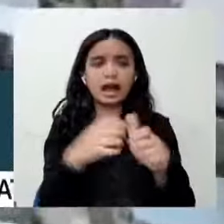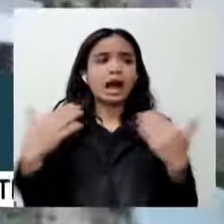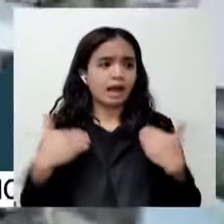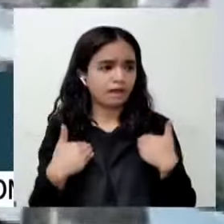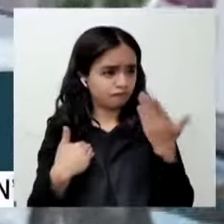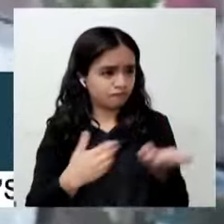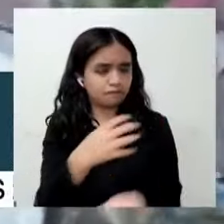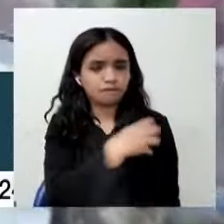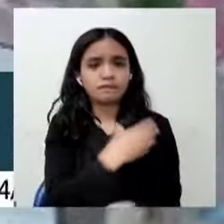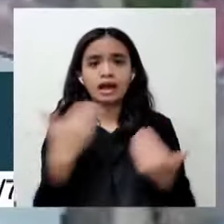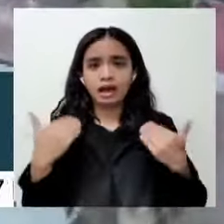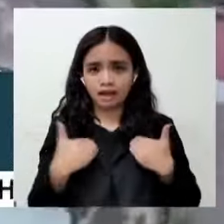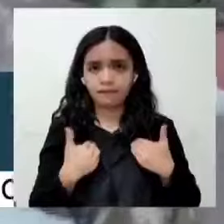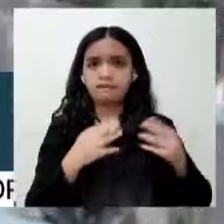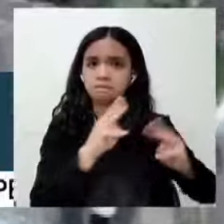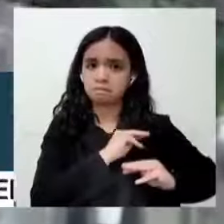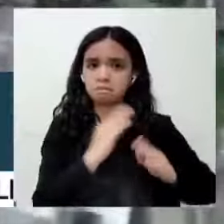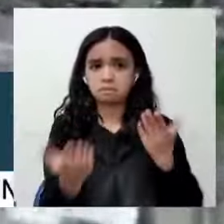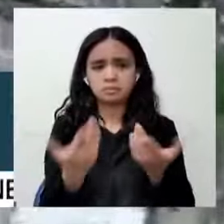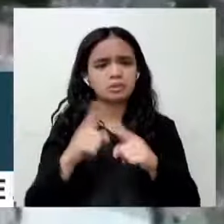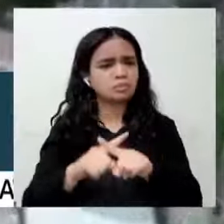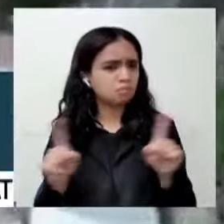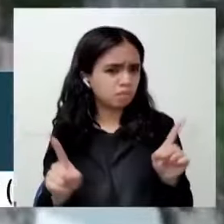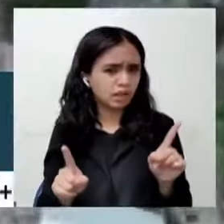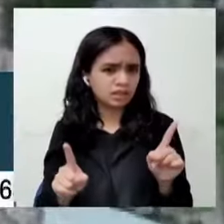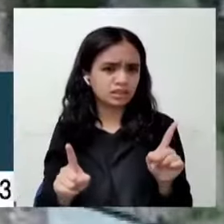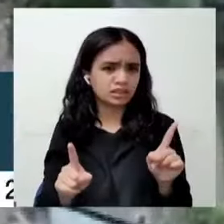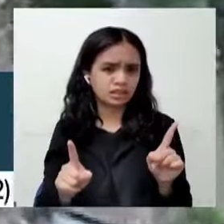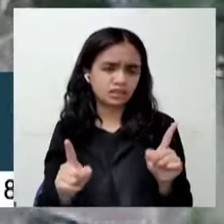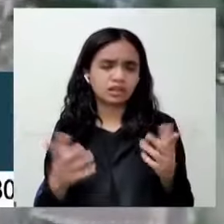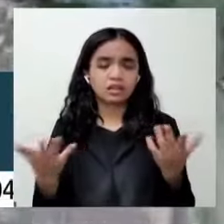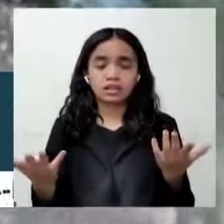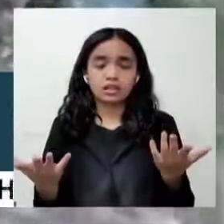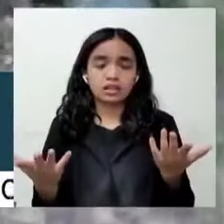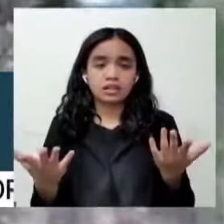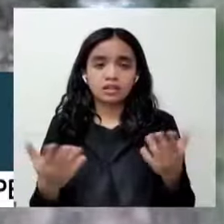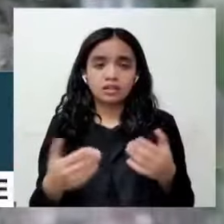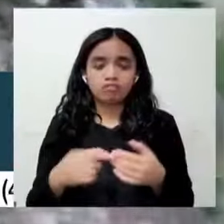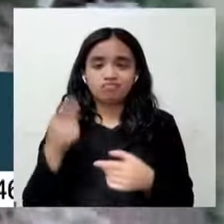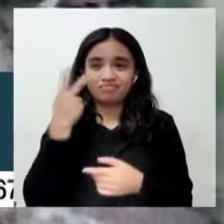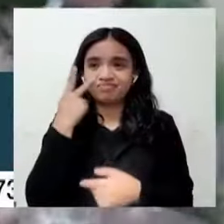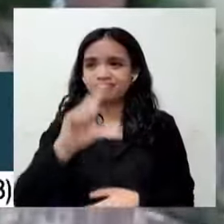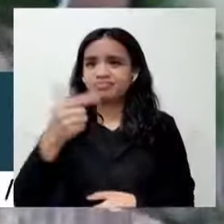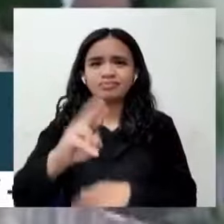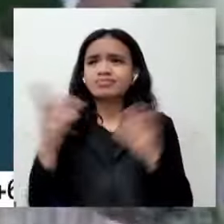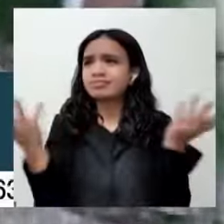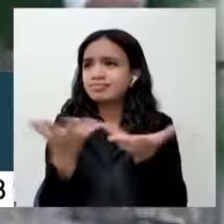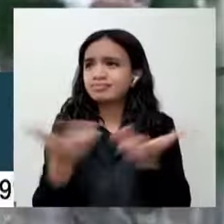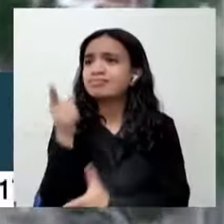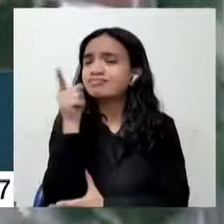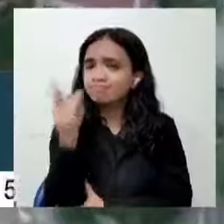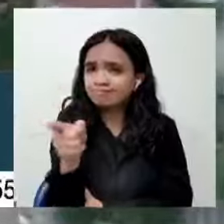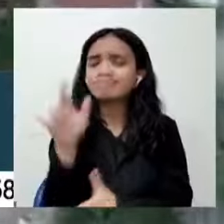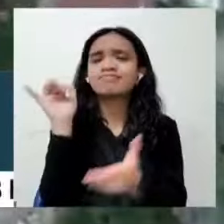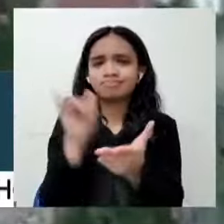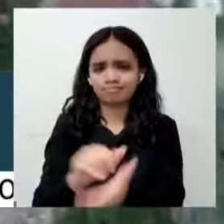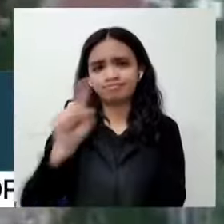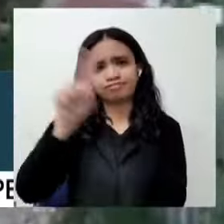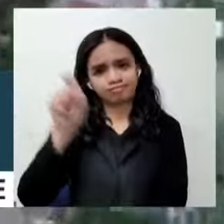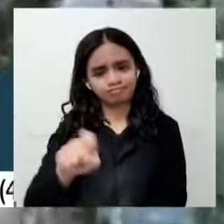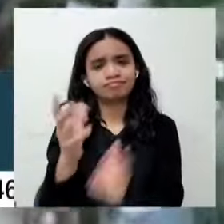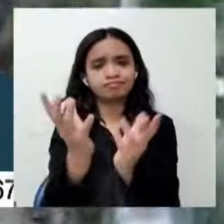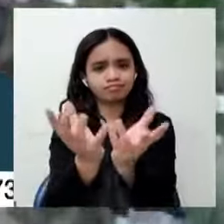military doon siguro sa lugar, but we'll just leave it hanggang sa LGU. Where were they? That is the question we want to